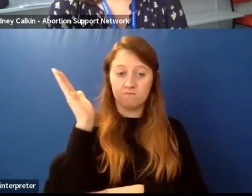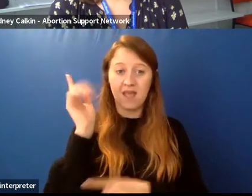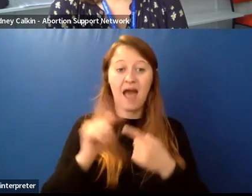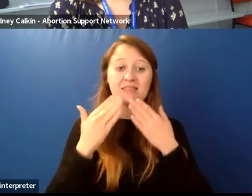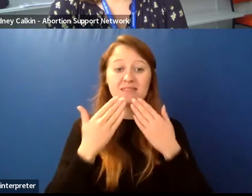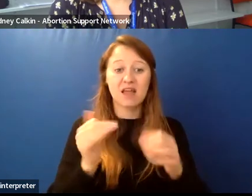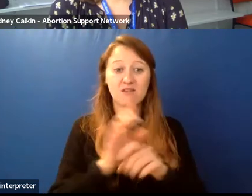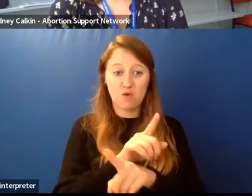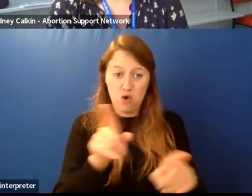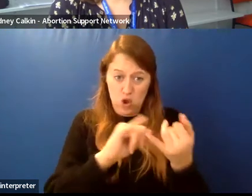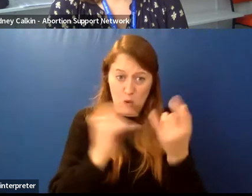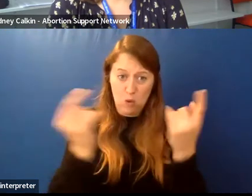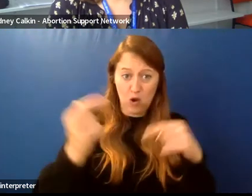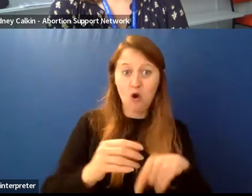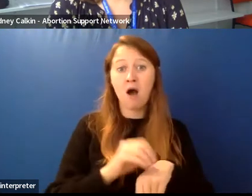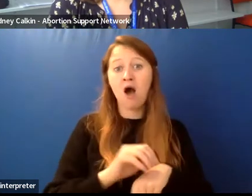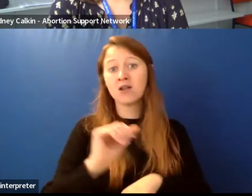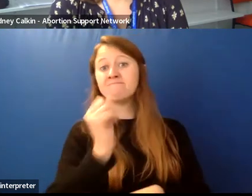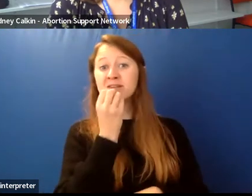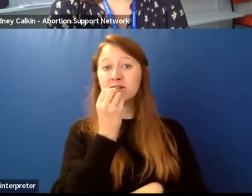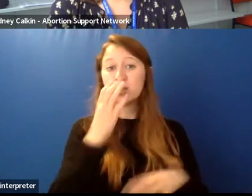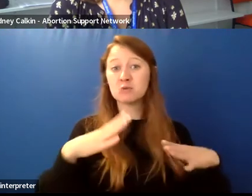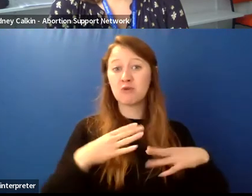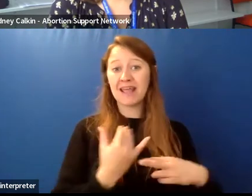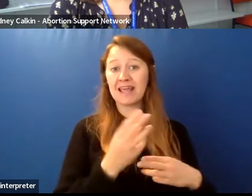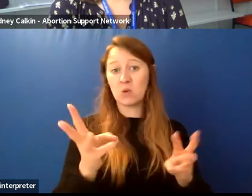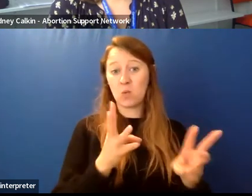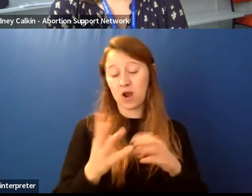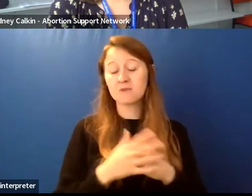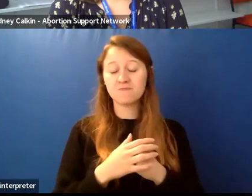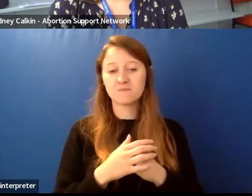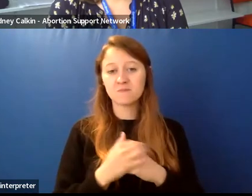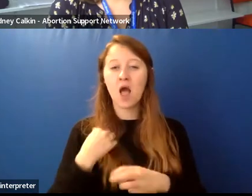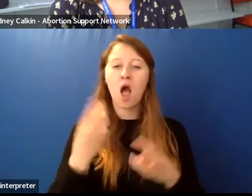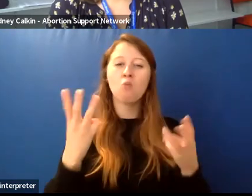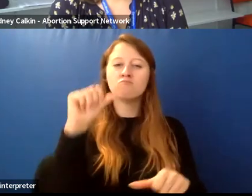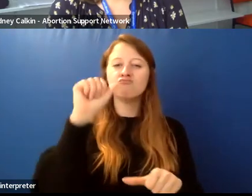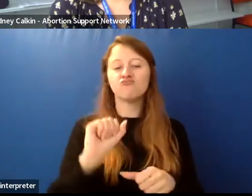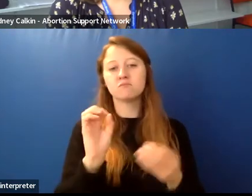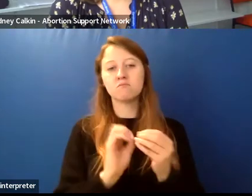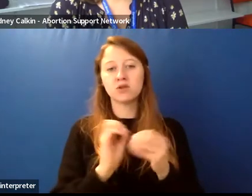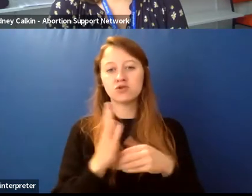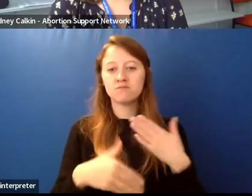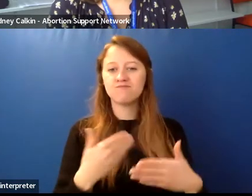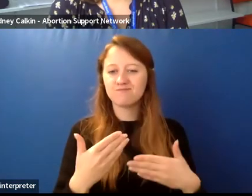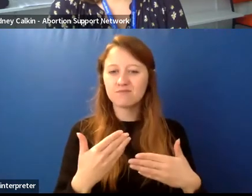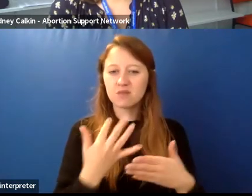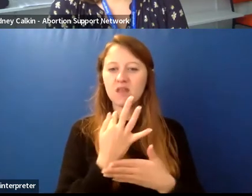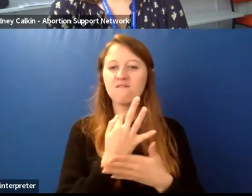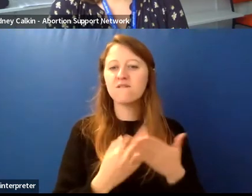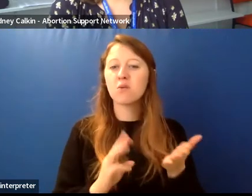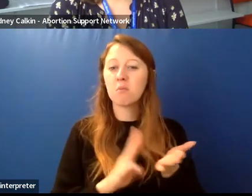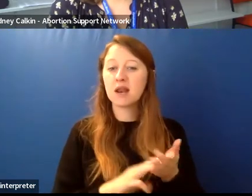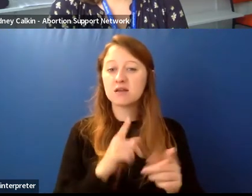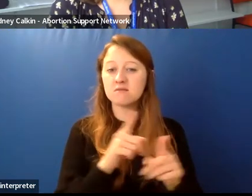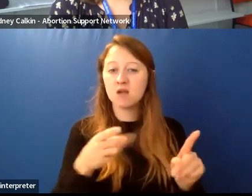up in your lunch break to listen to us today. So I just want to just very briefly ask us just for a few minutes just to